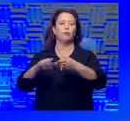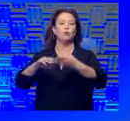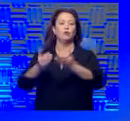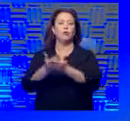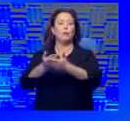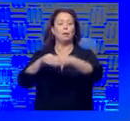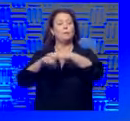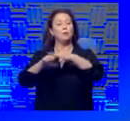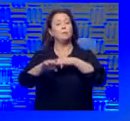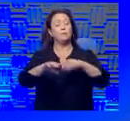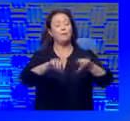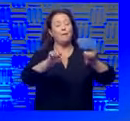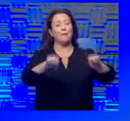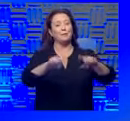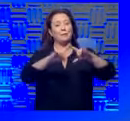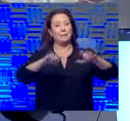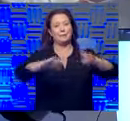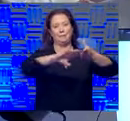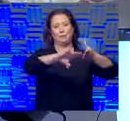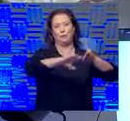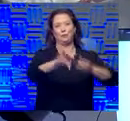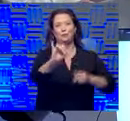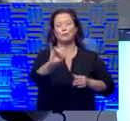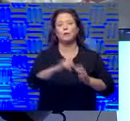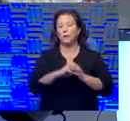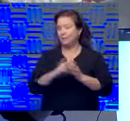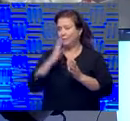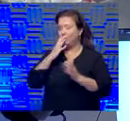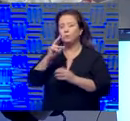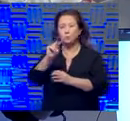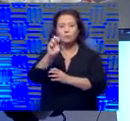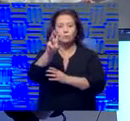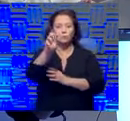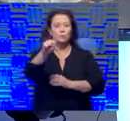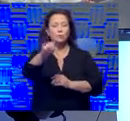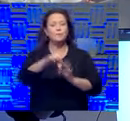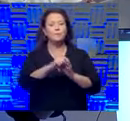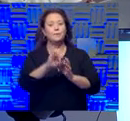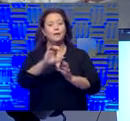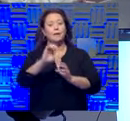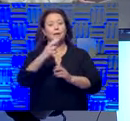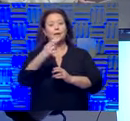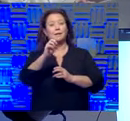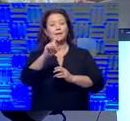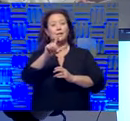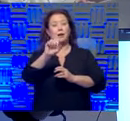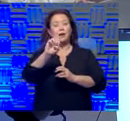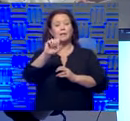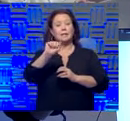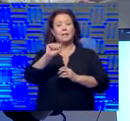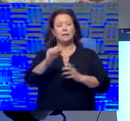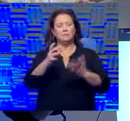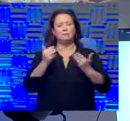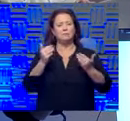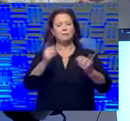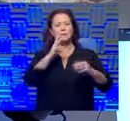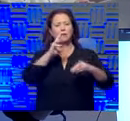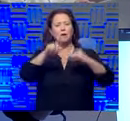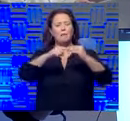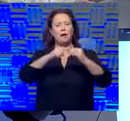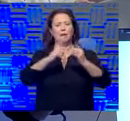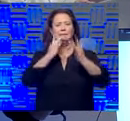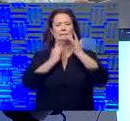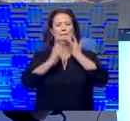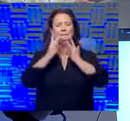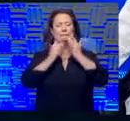been able to discharge people, luckily. So, which is always good news, to discharge. Chelsea, I understand that. Let's talk a little bit about how short